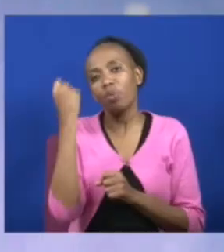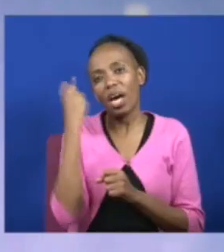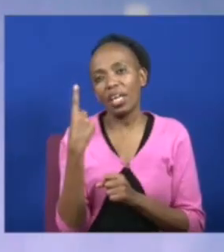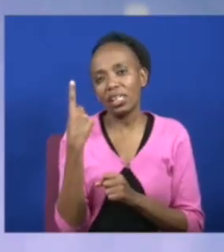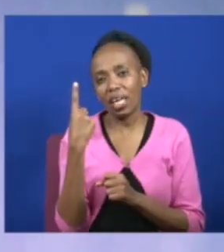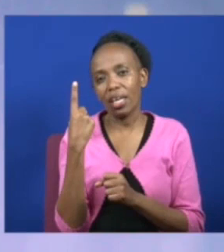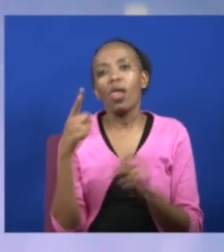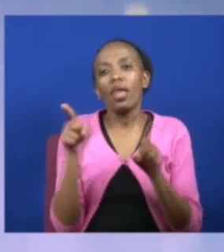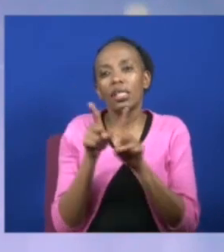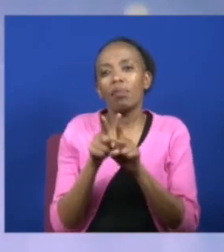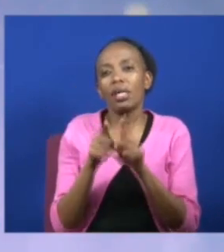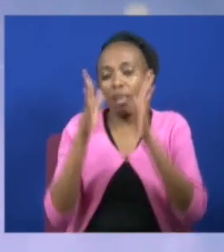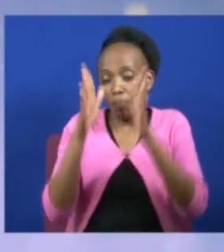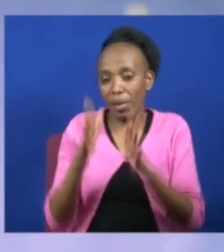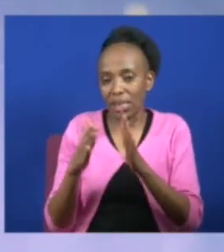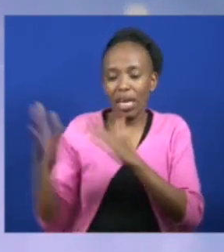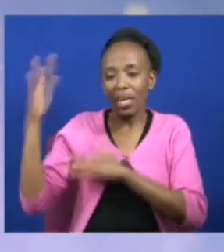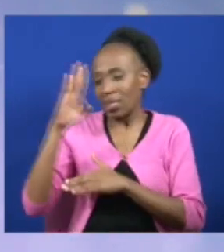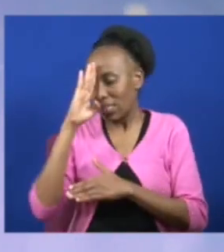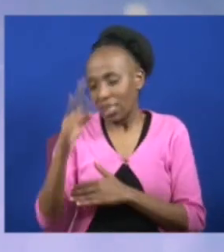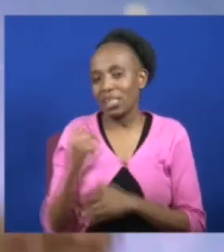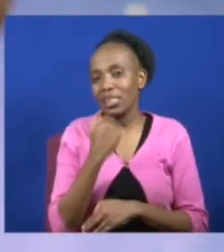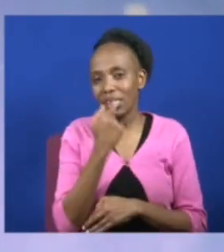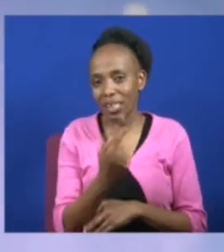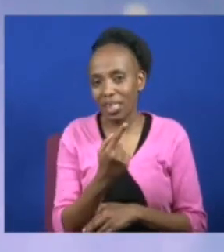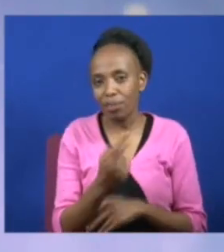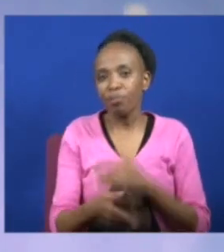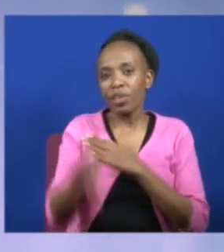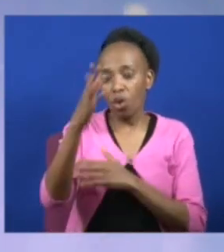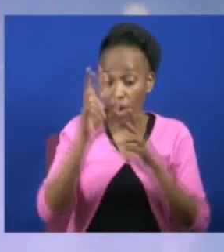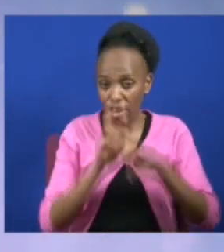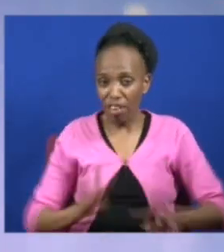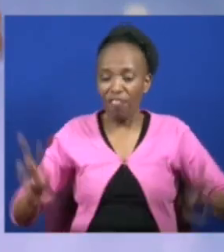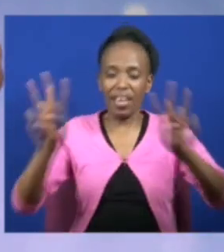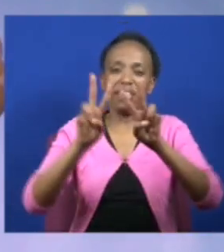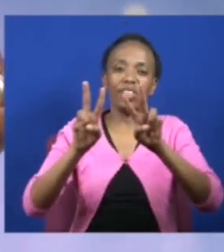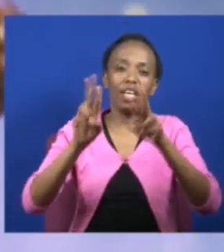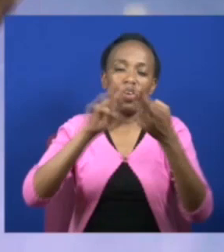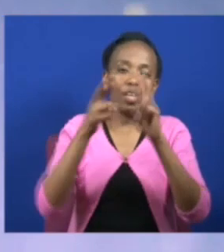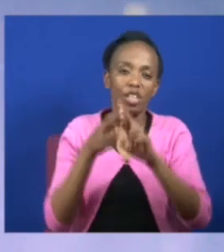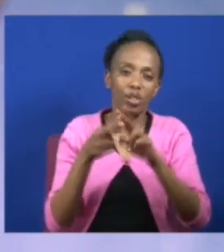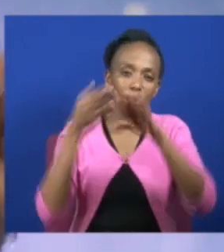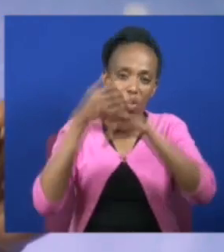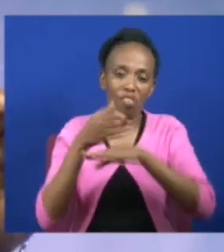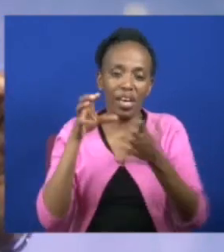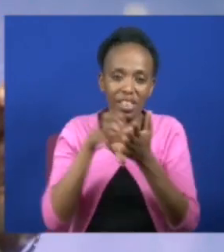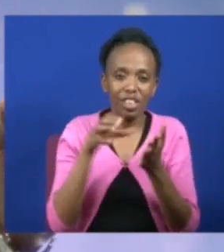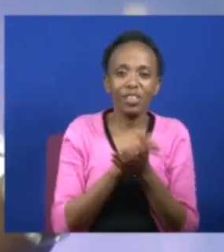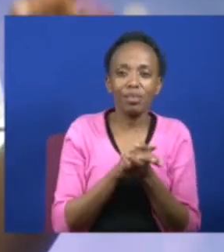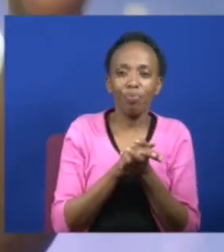understand. As Pastor Kutio was reminding us last Sunday, God values relationships over